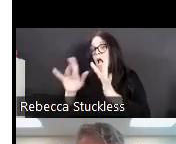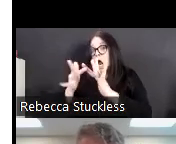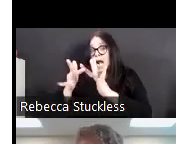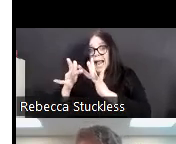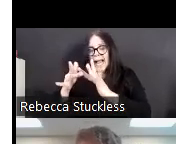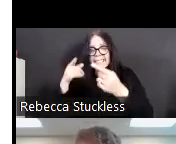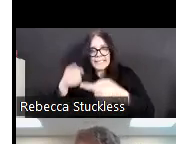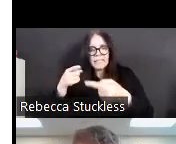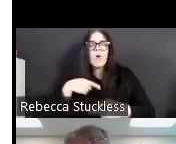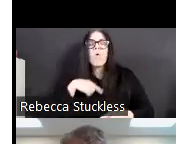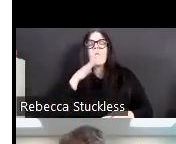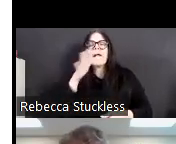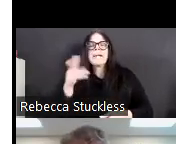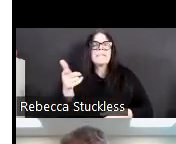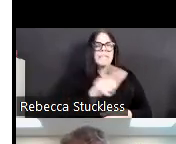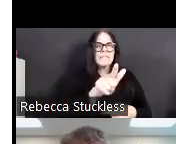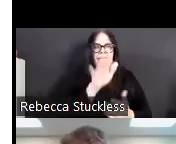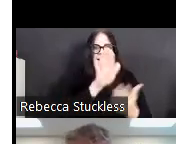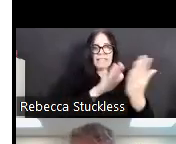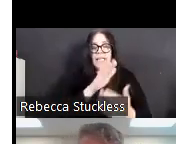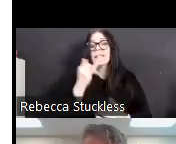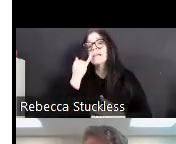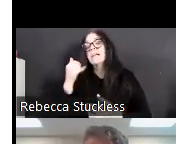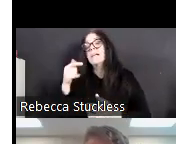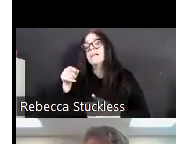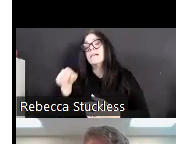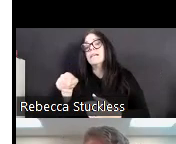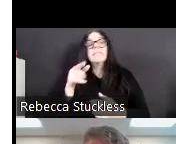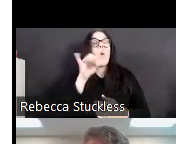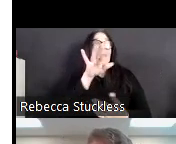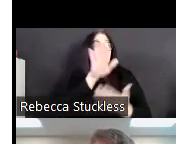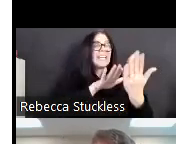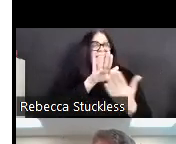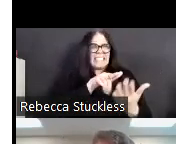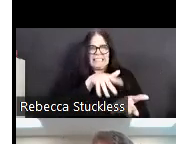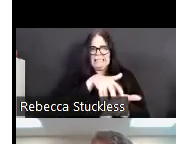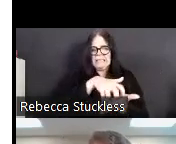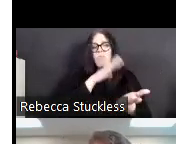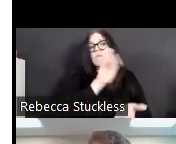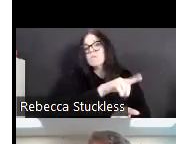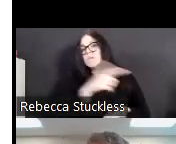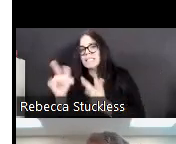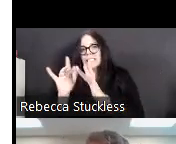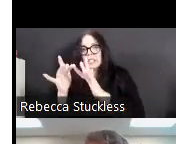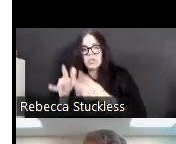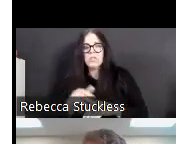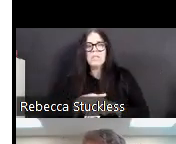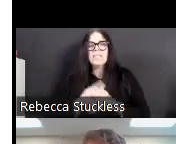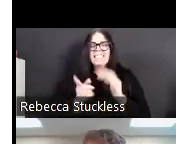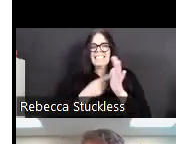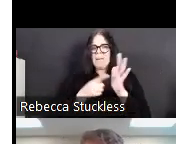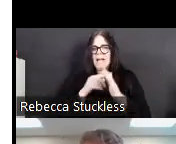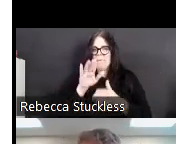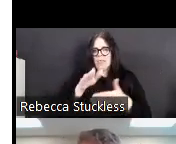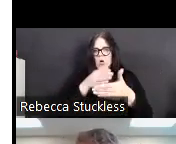the face-to-face. If they do really poor on the face-to-face, we'll ask them to do the digital one. You know, if we get a real skew in their